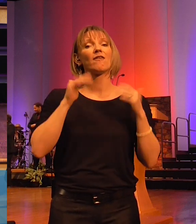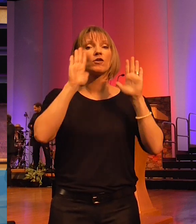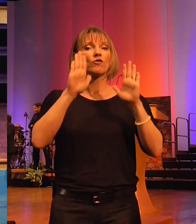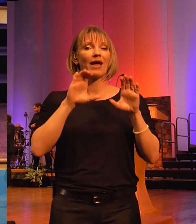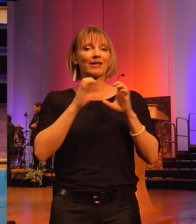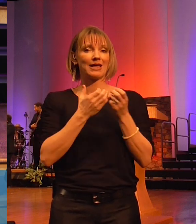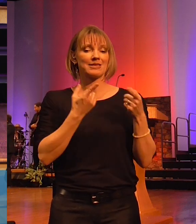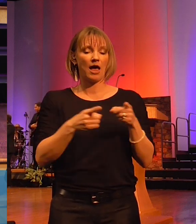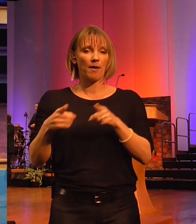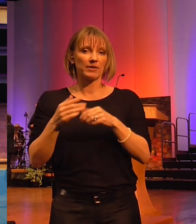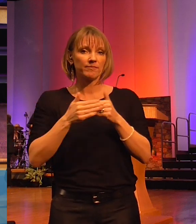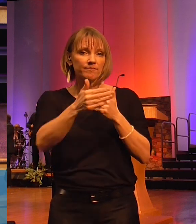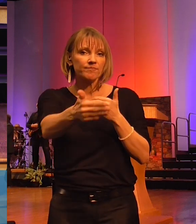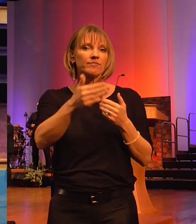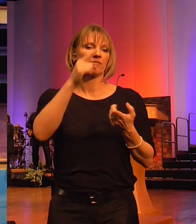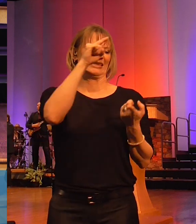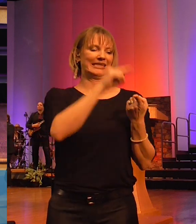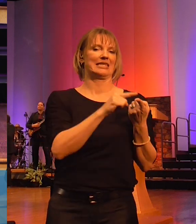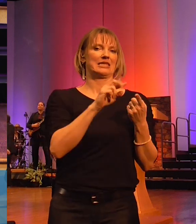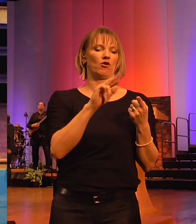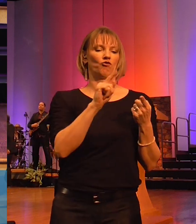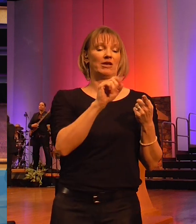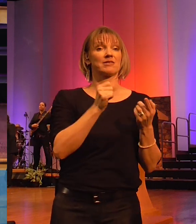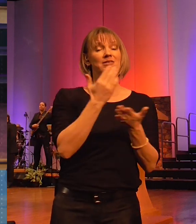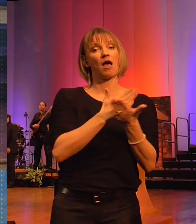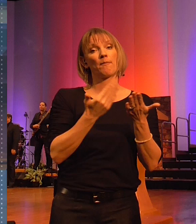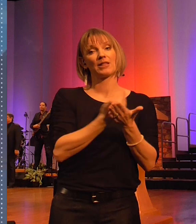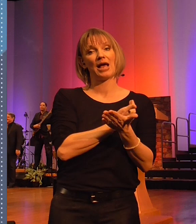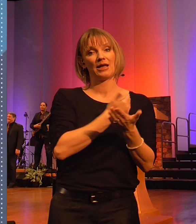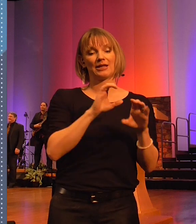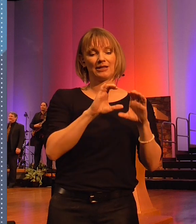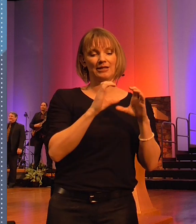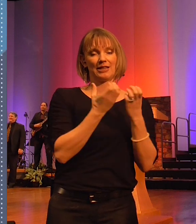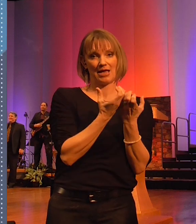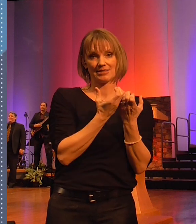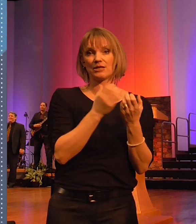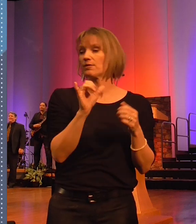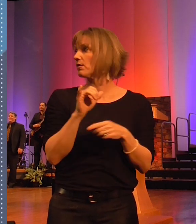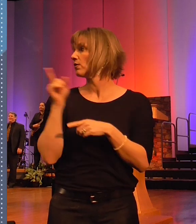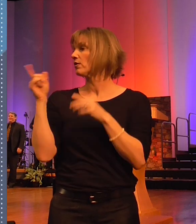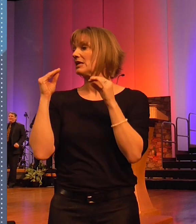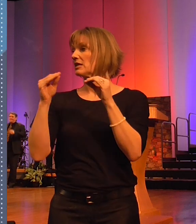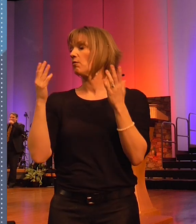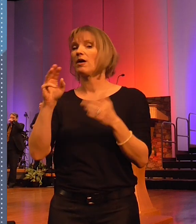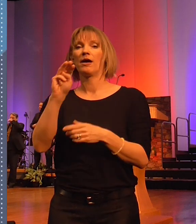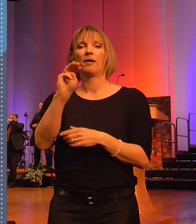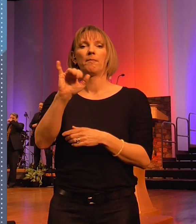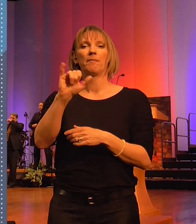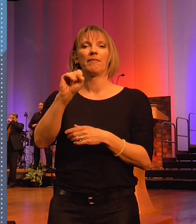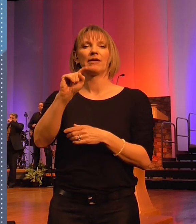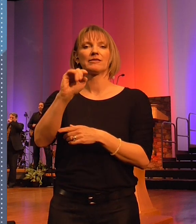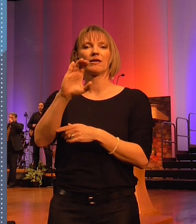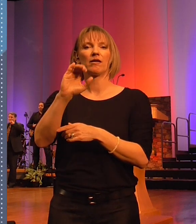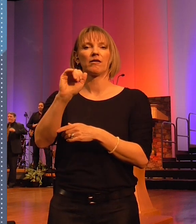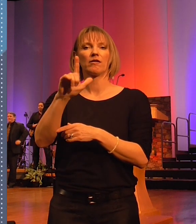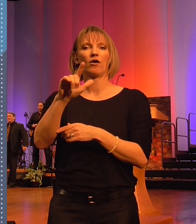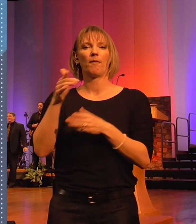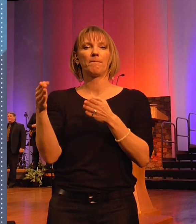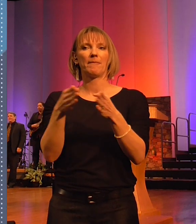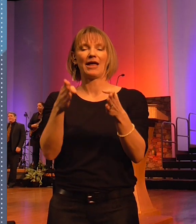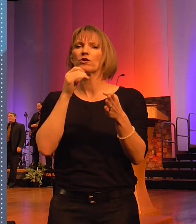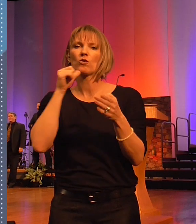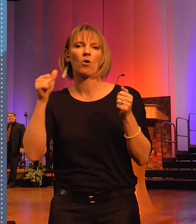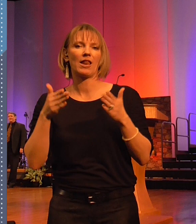Patty, at discounted rates, and some of these classes are brand new, and you're teaching one called The mystical path. Don't let that scare